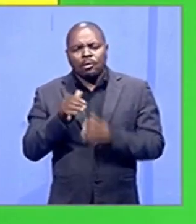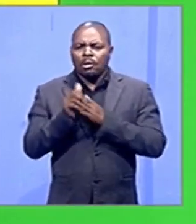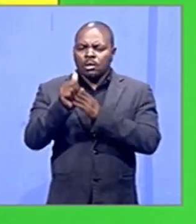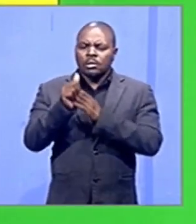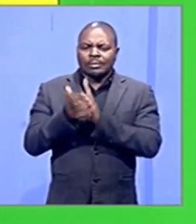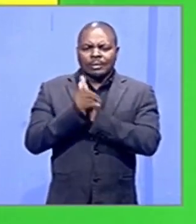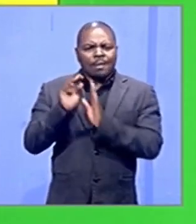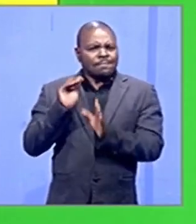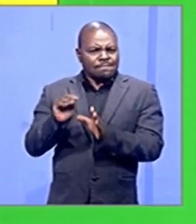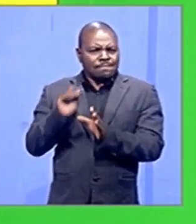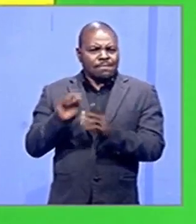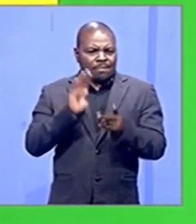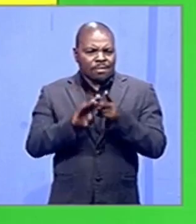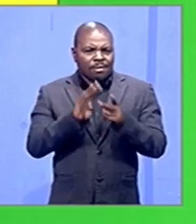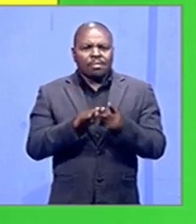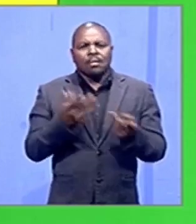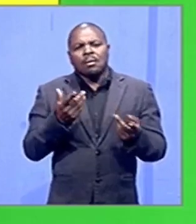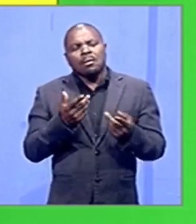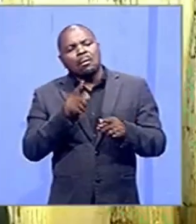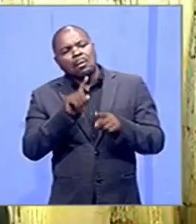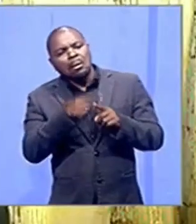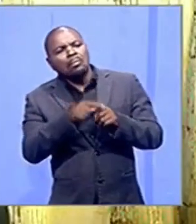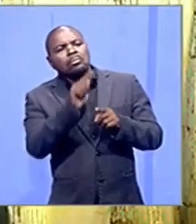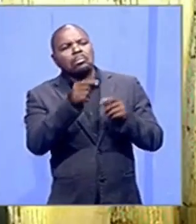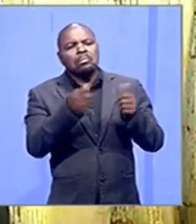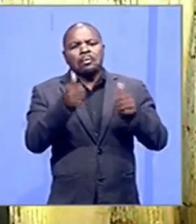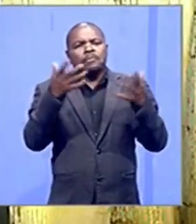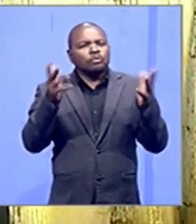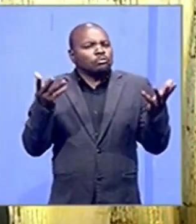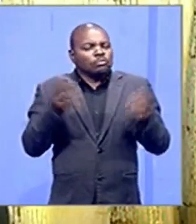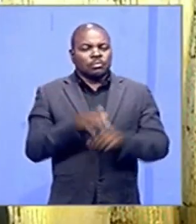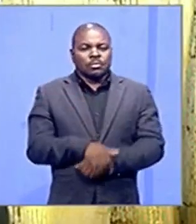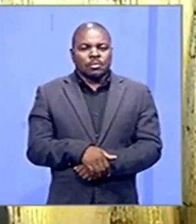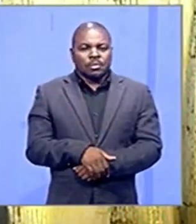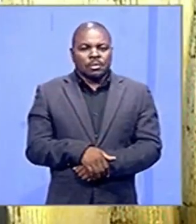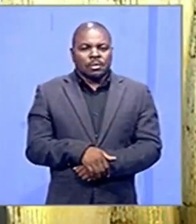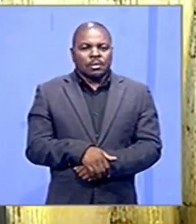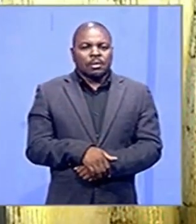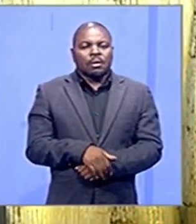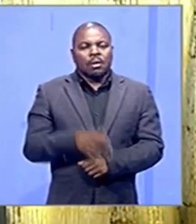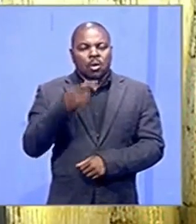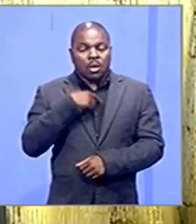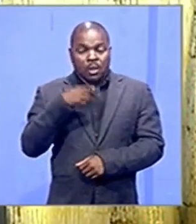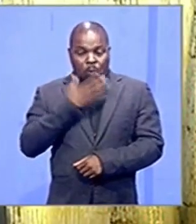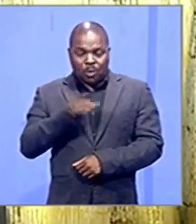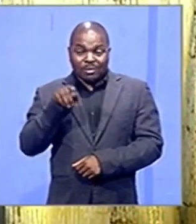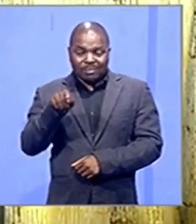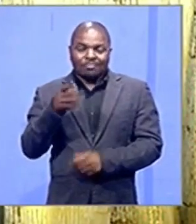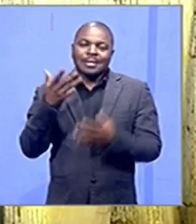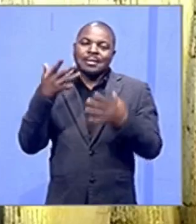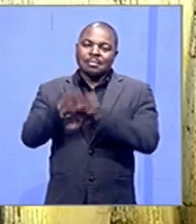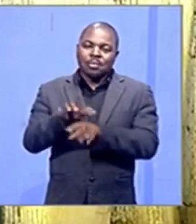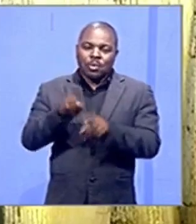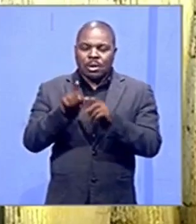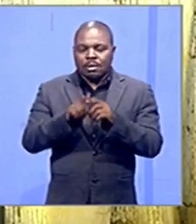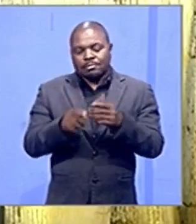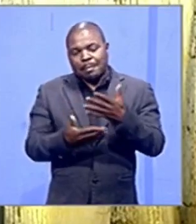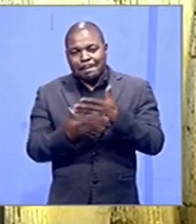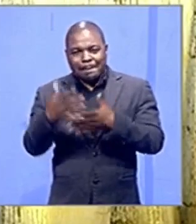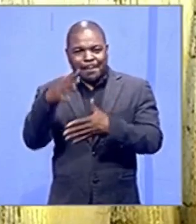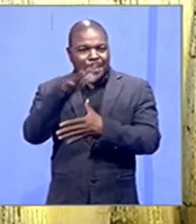mme seno se supilwe ke dikhuduthamaga tse di tlhomilweng. Mme tse dintse gore di lebeletseng go ba kenya tshebetsong dintho tse gore reng ke